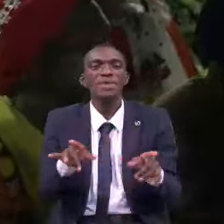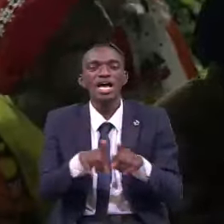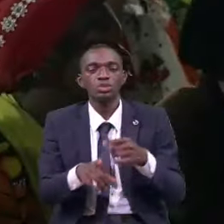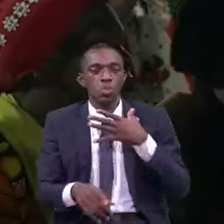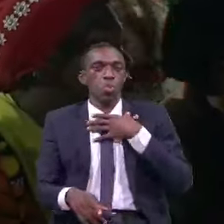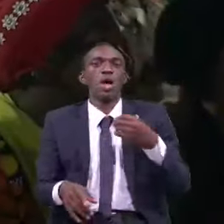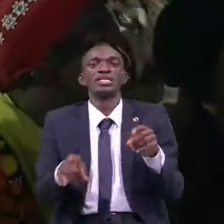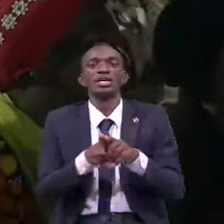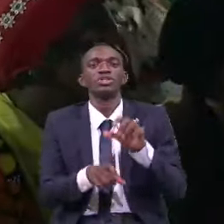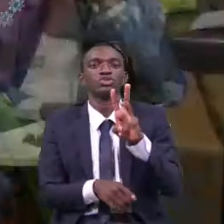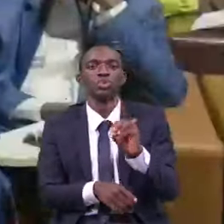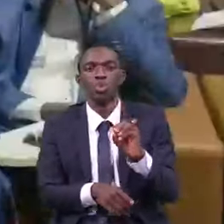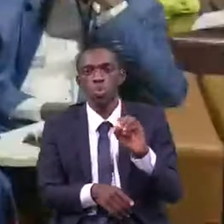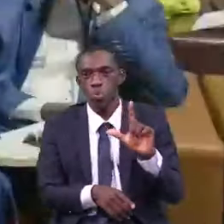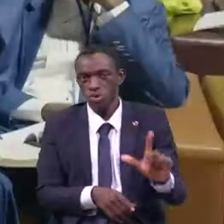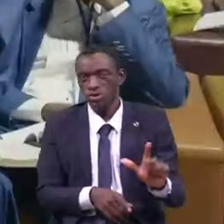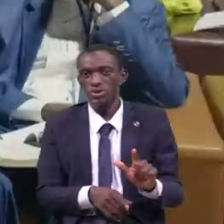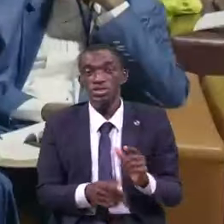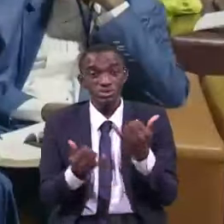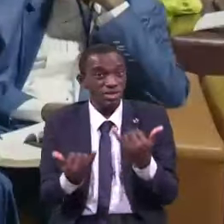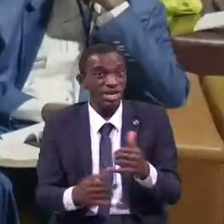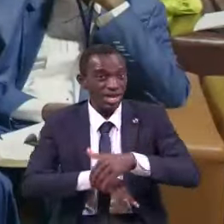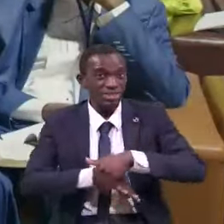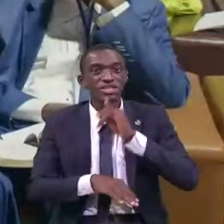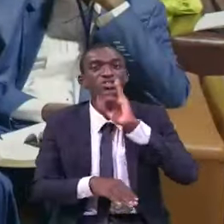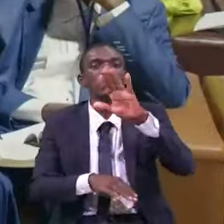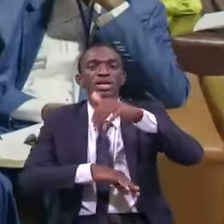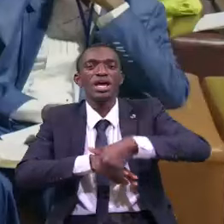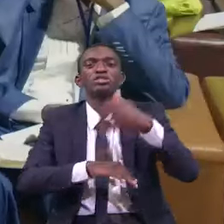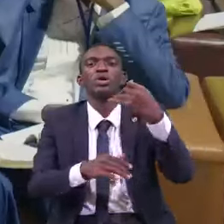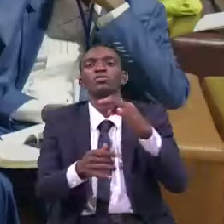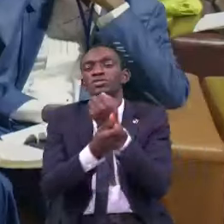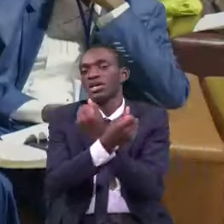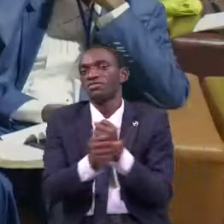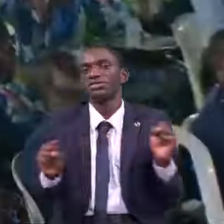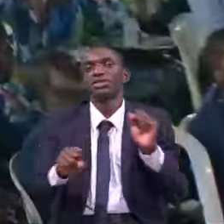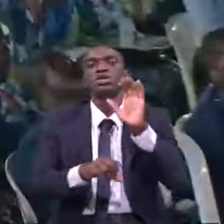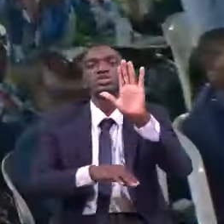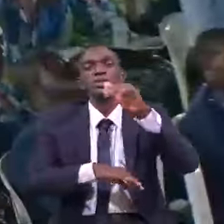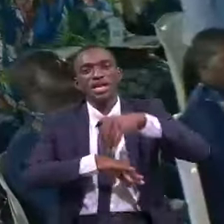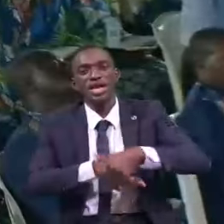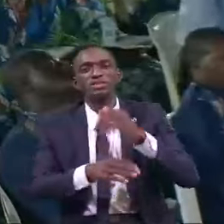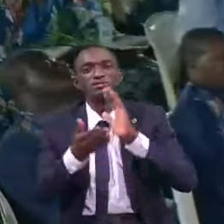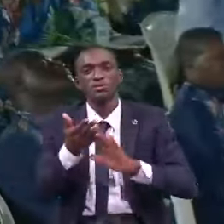Tonight is your night of forgiveness. Tonight is the night of your freedom.